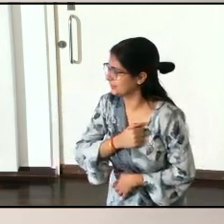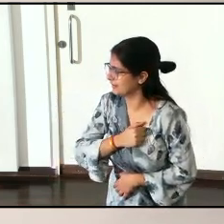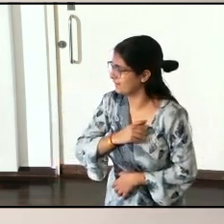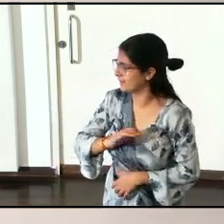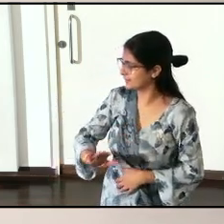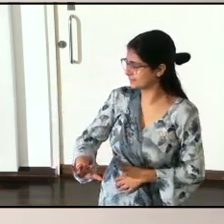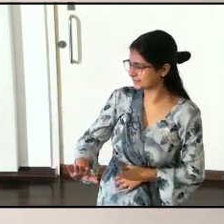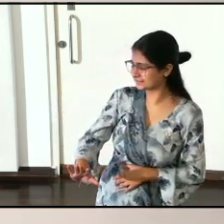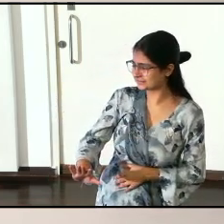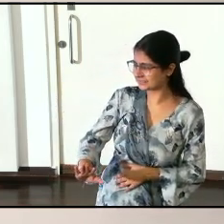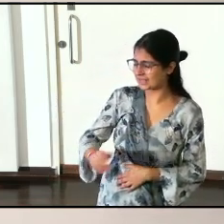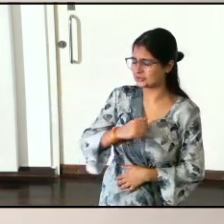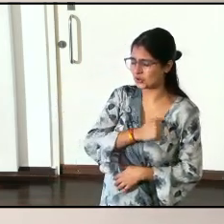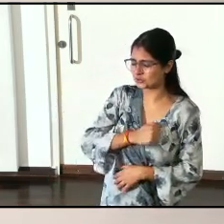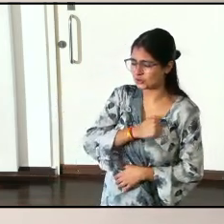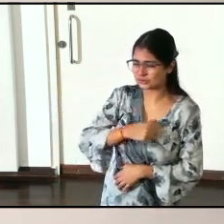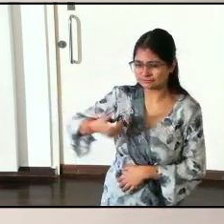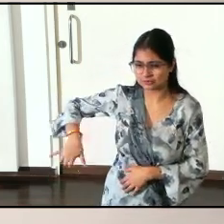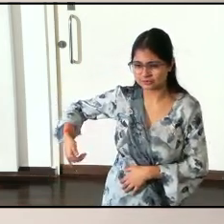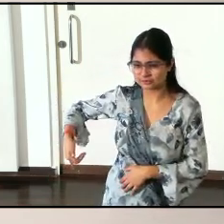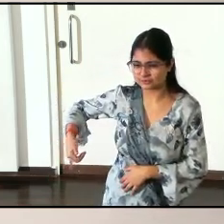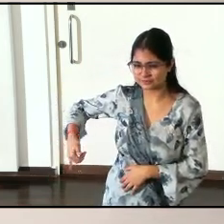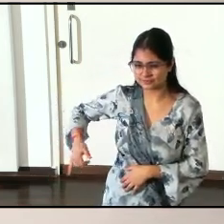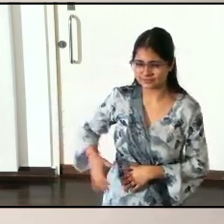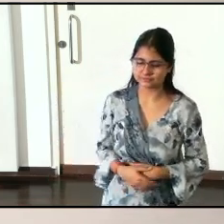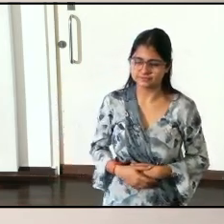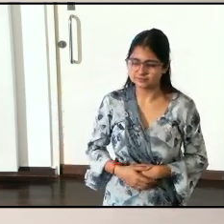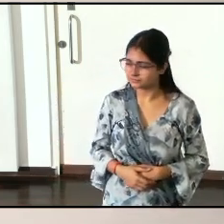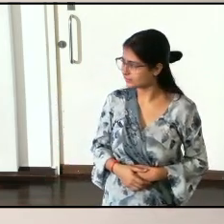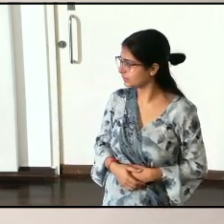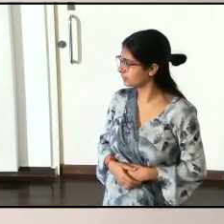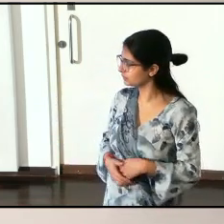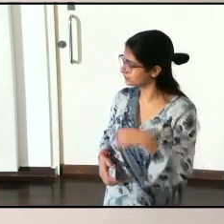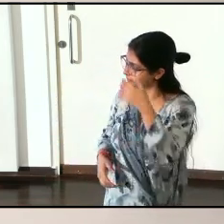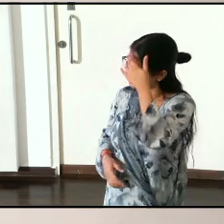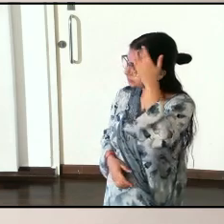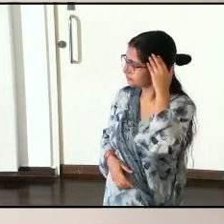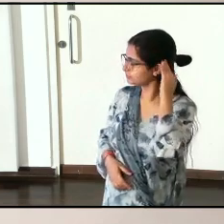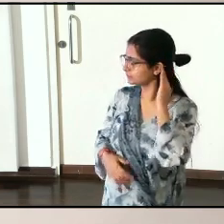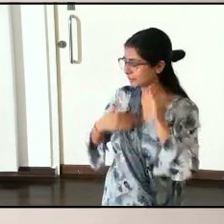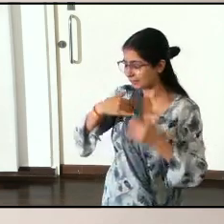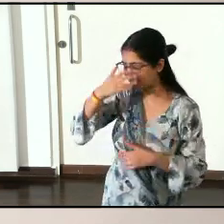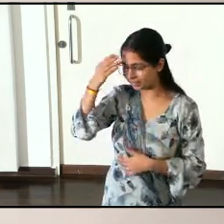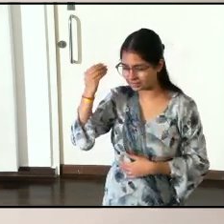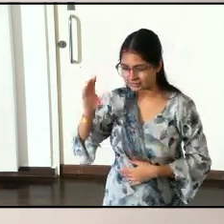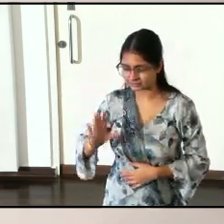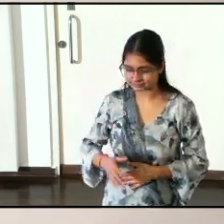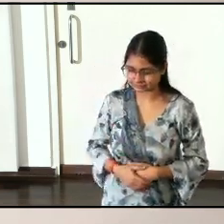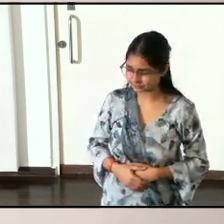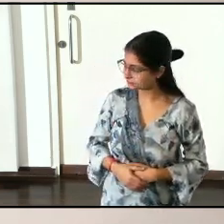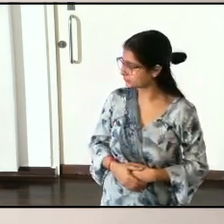a question. It's an alarm for that, otherwise I forget.